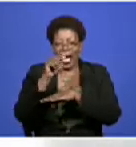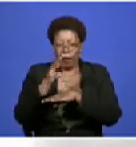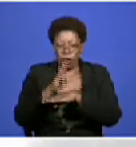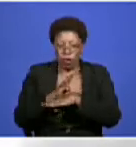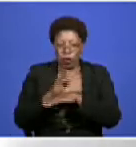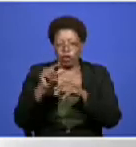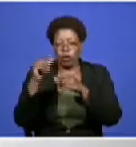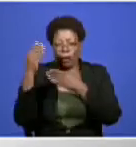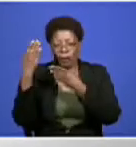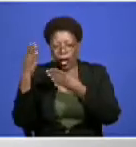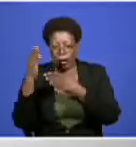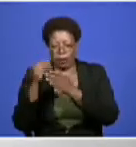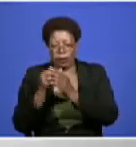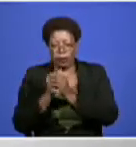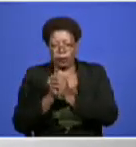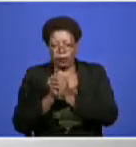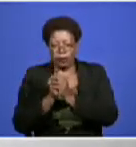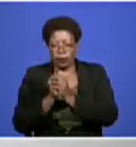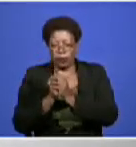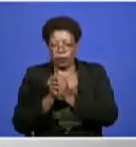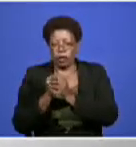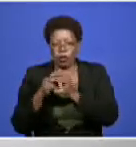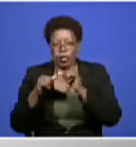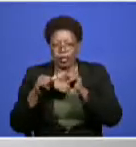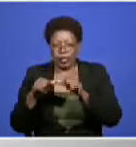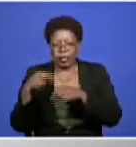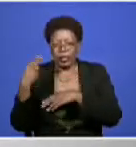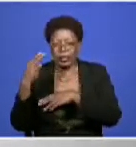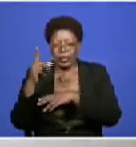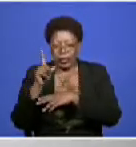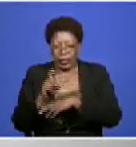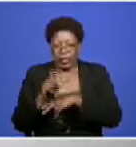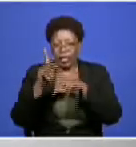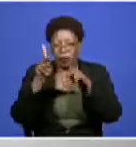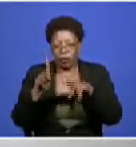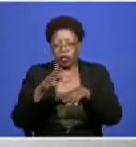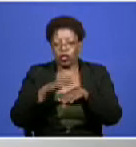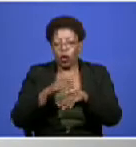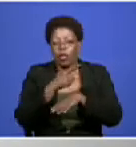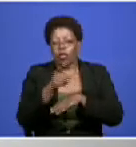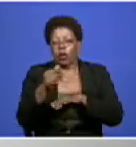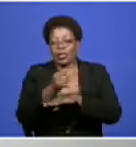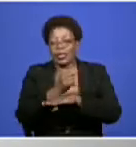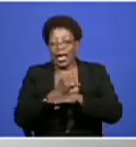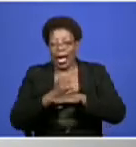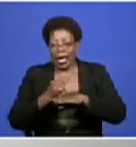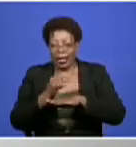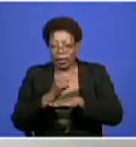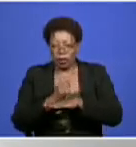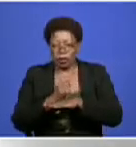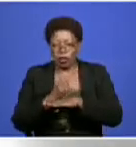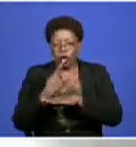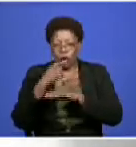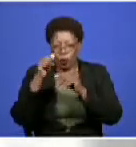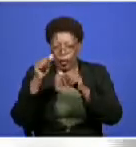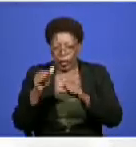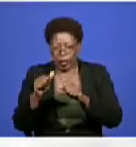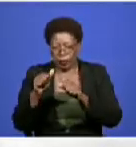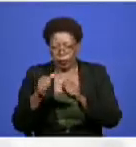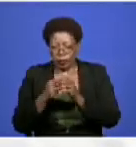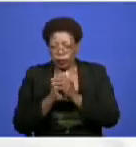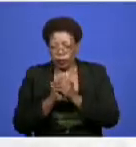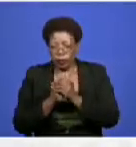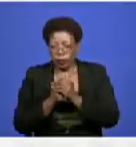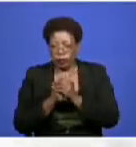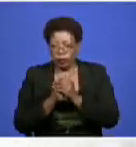that they had prior to Dorian. But we still believe that there are sufficient persons on those islands who may be able to give us some feedback and share their views. So